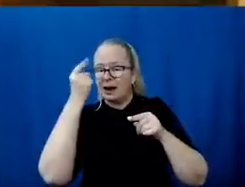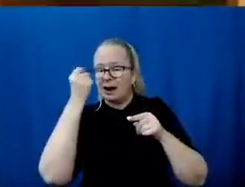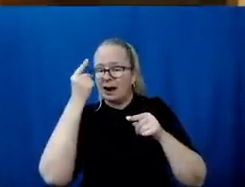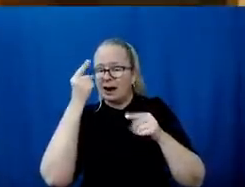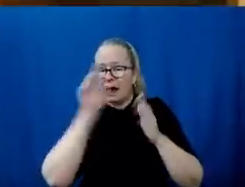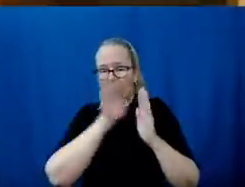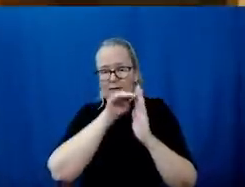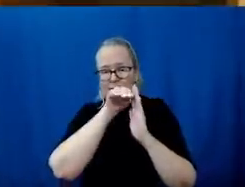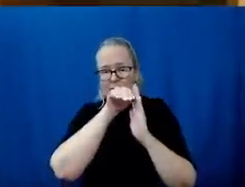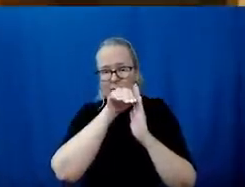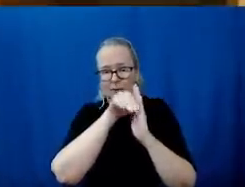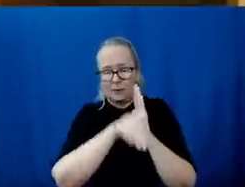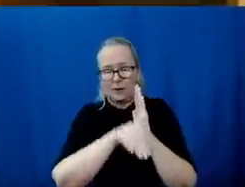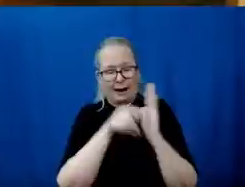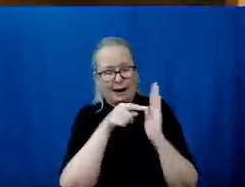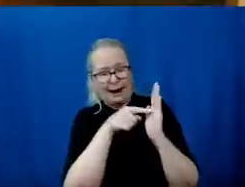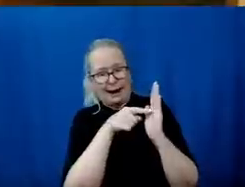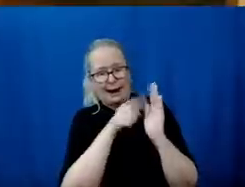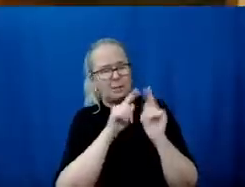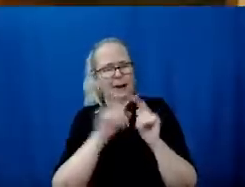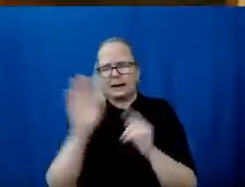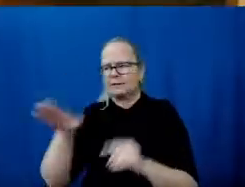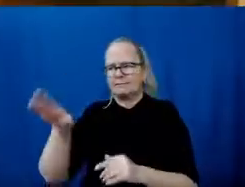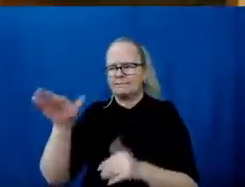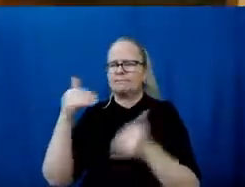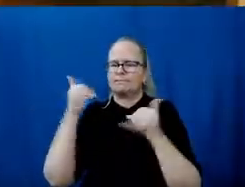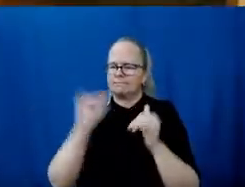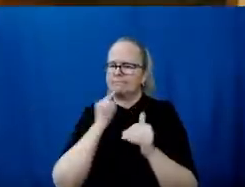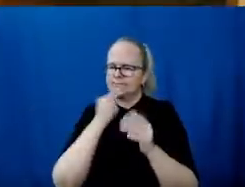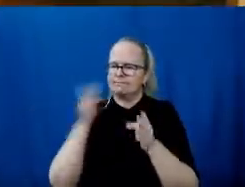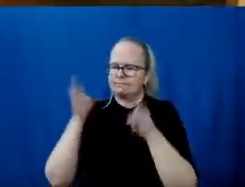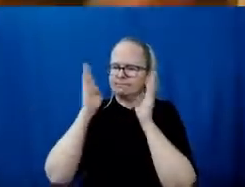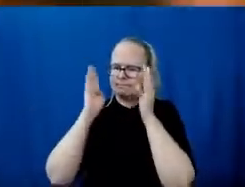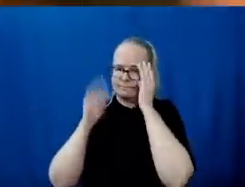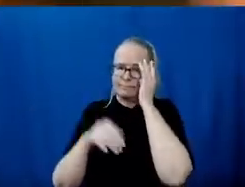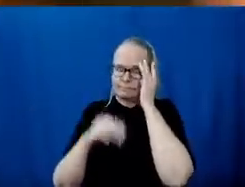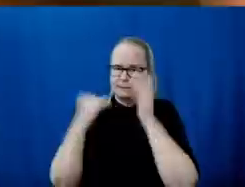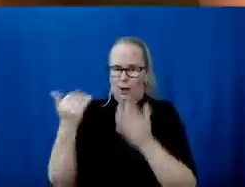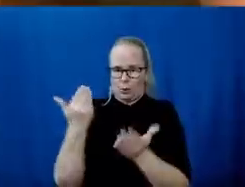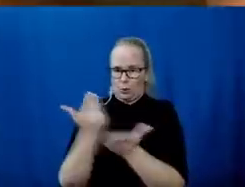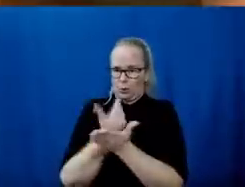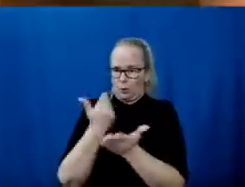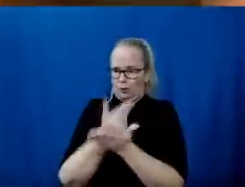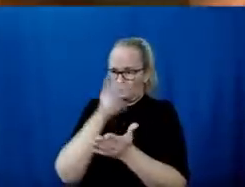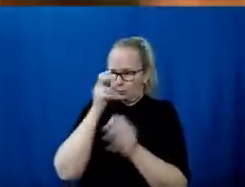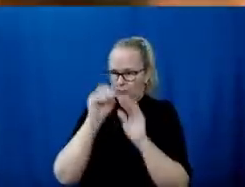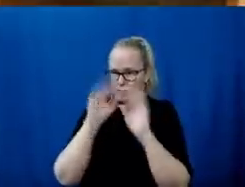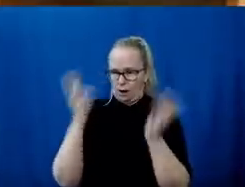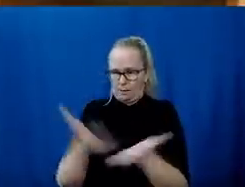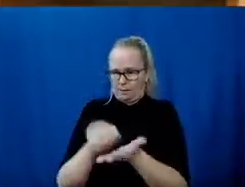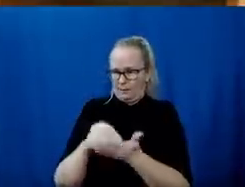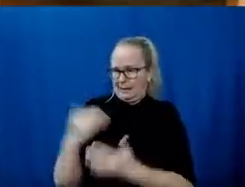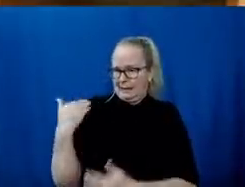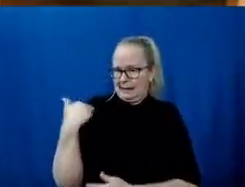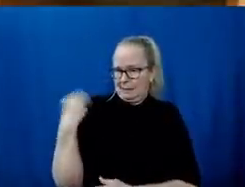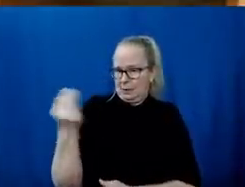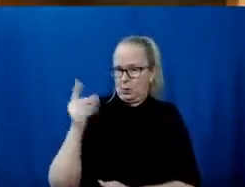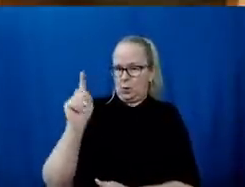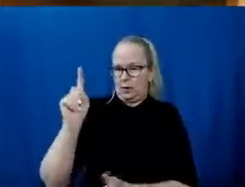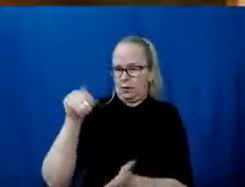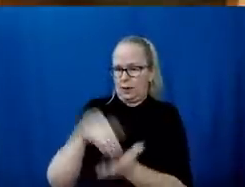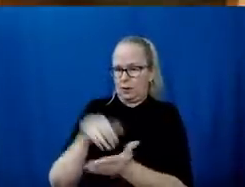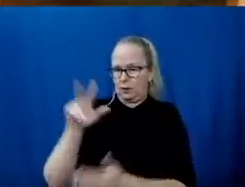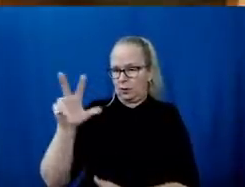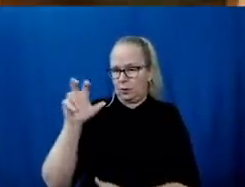think we need to acknowledge that we're still in serious trouble. So now we had a new pandemic record on Monday of